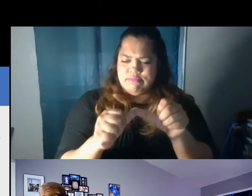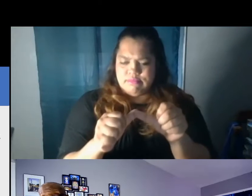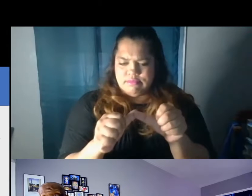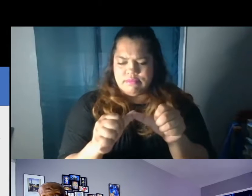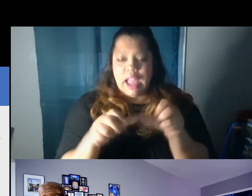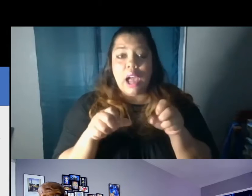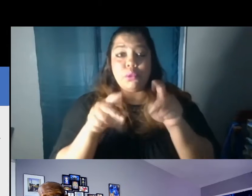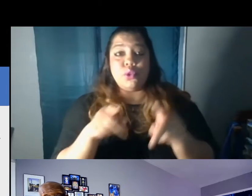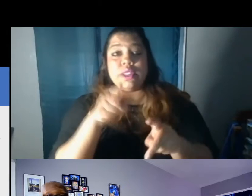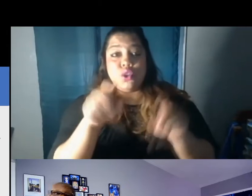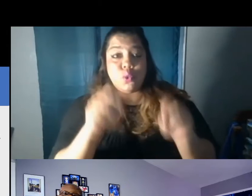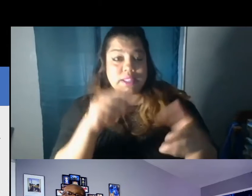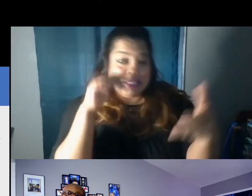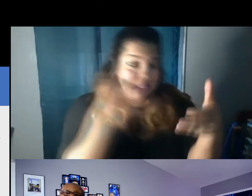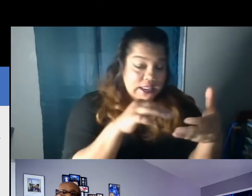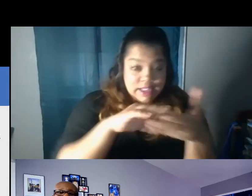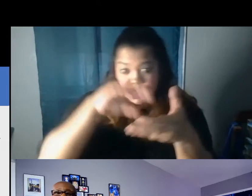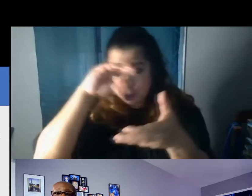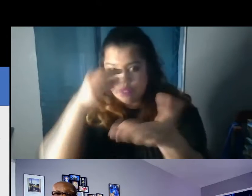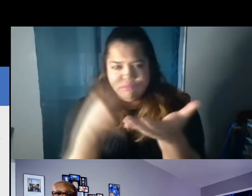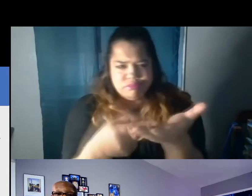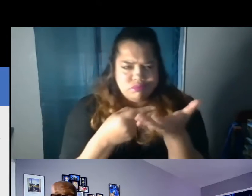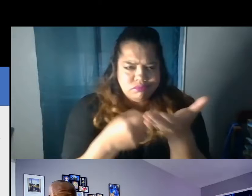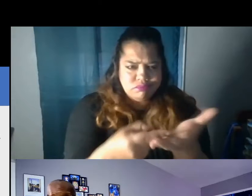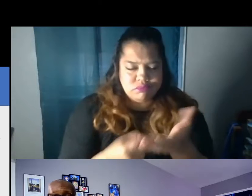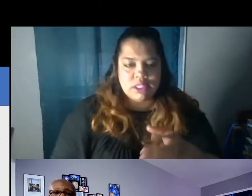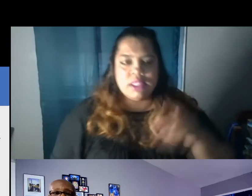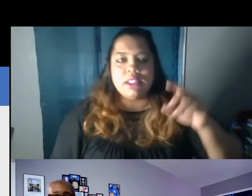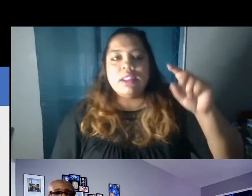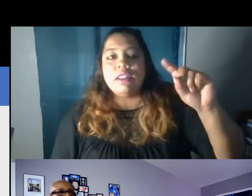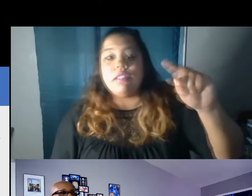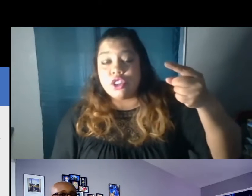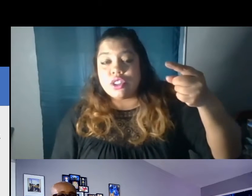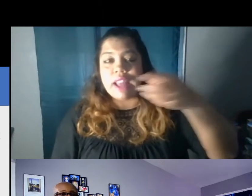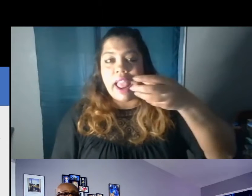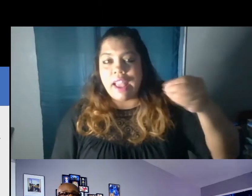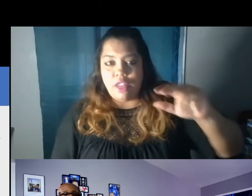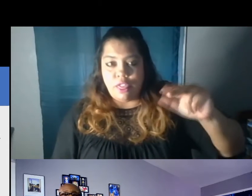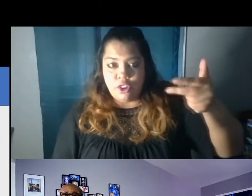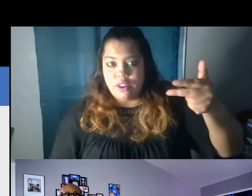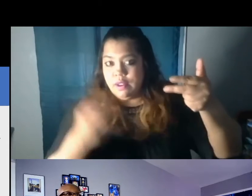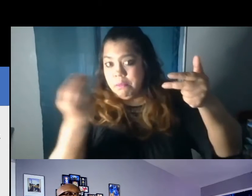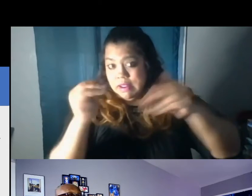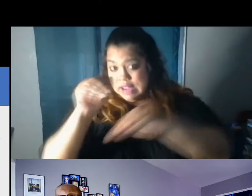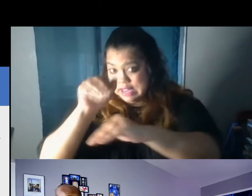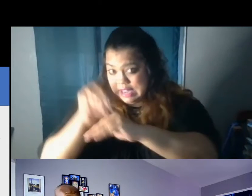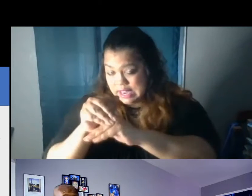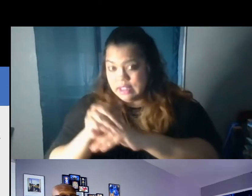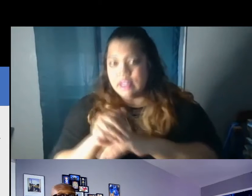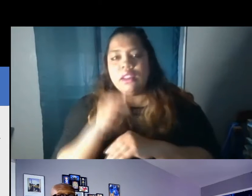and third Monday nights, you can hang out with the Sacred Contracts Book Club hosted by